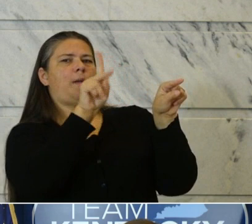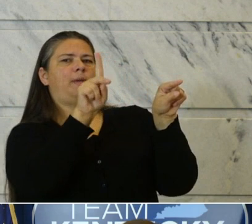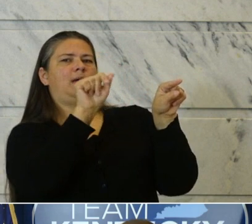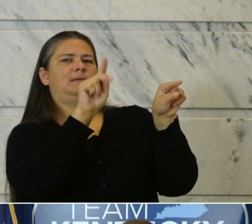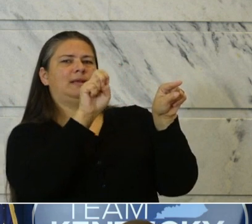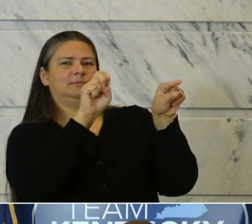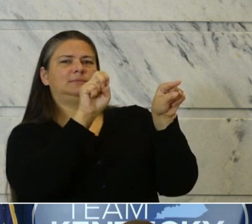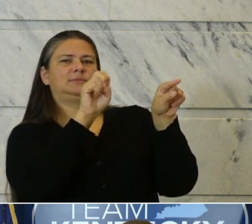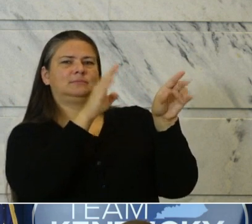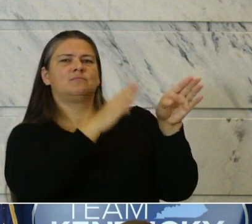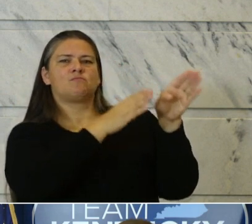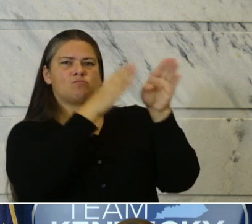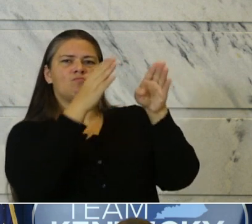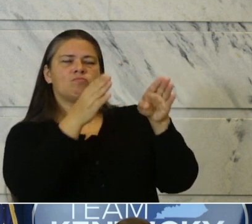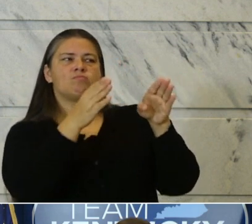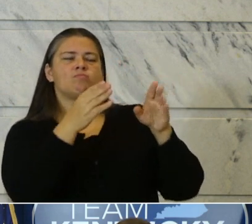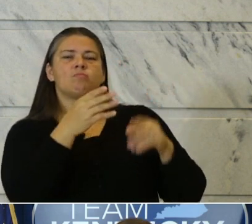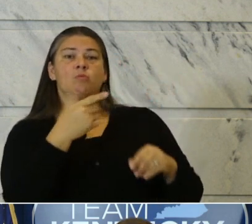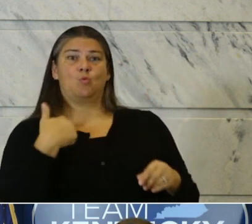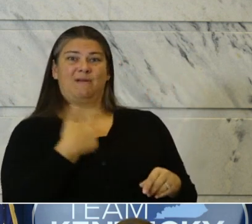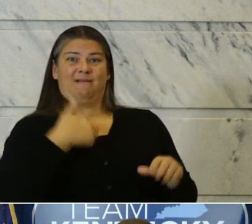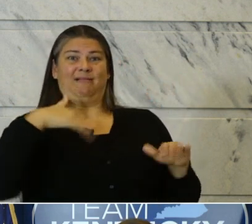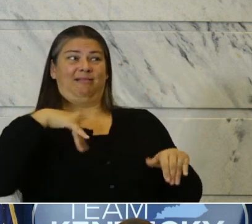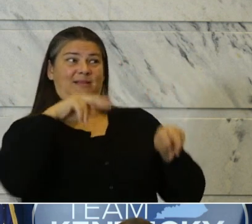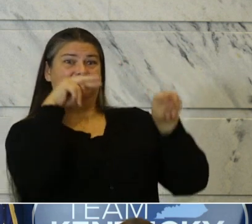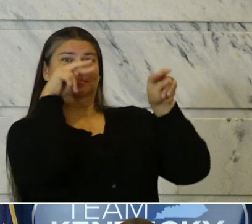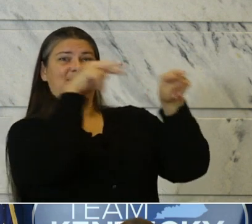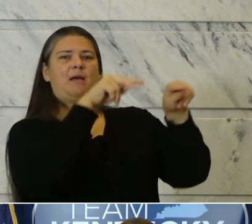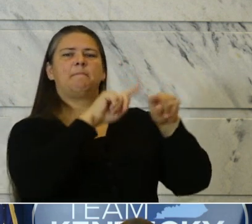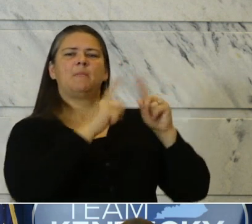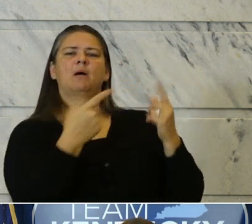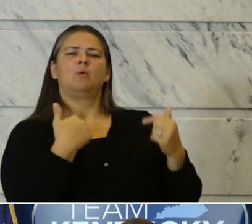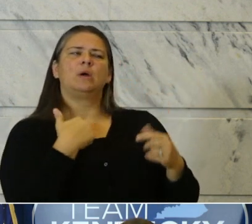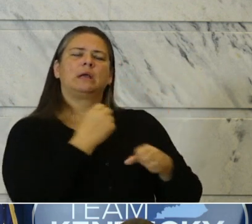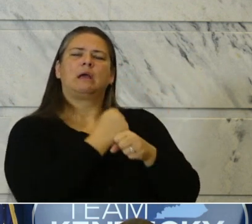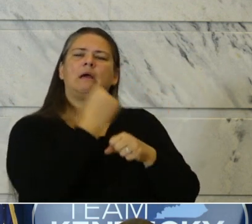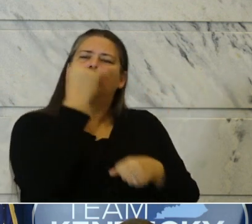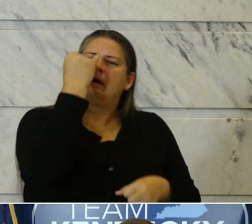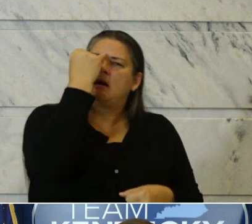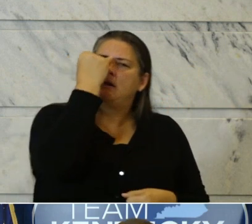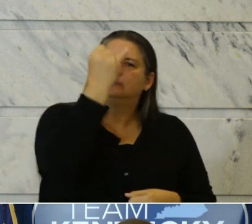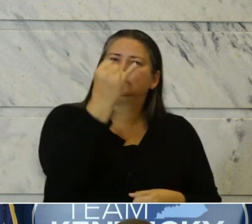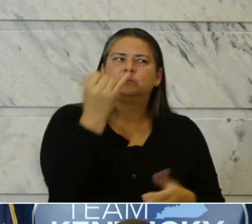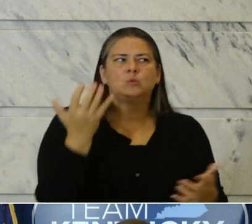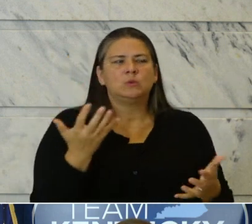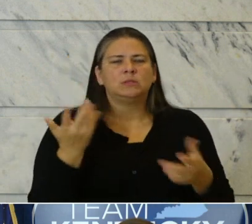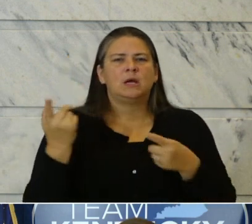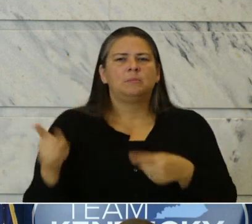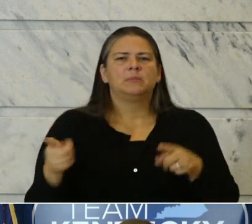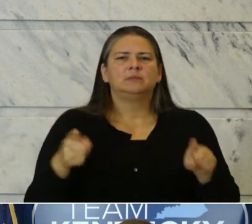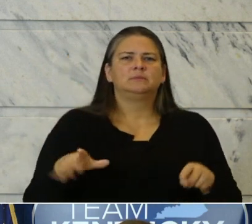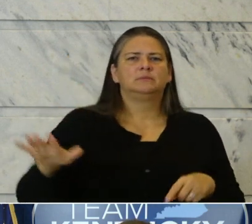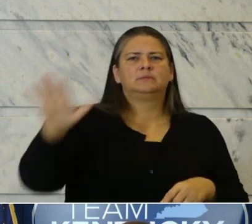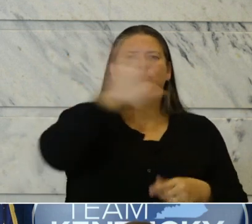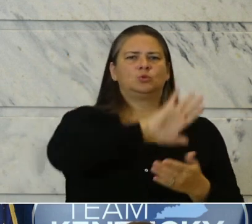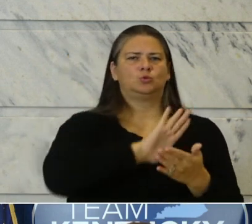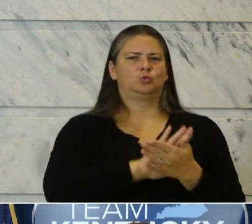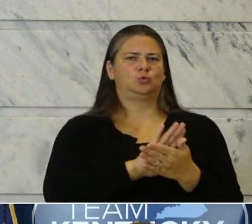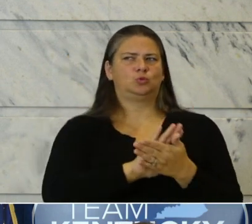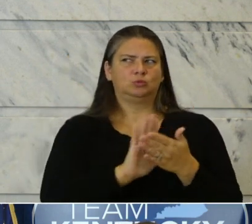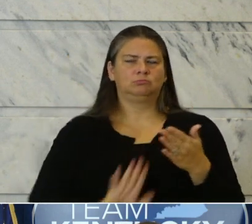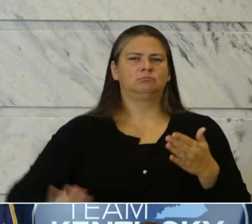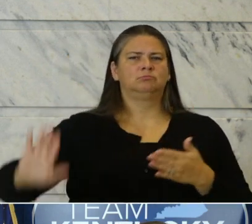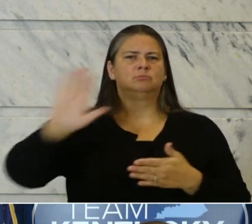and through us, but it's a way to have some immediate idea of what we may be seeing in your school or your